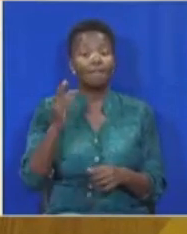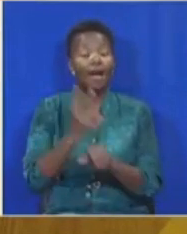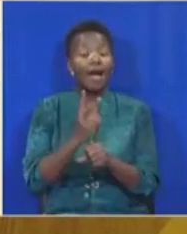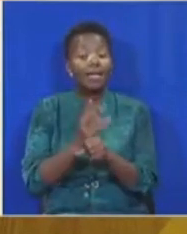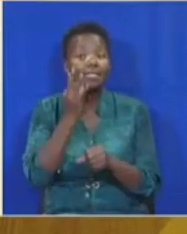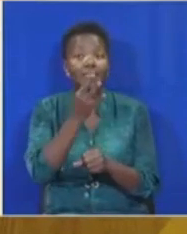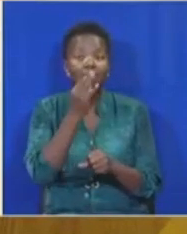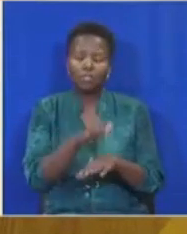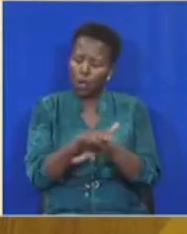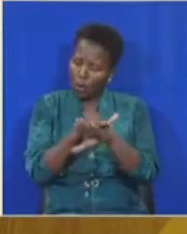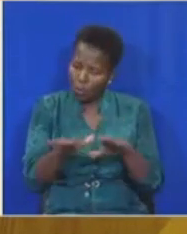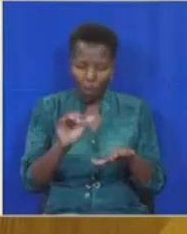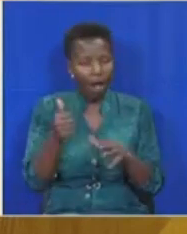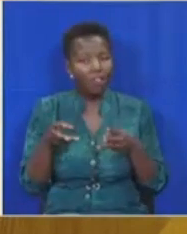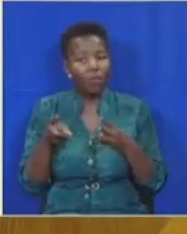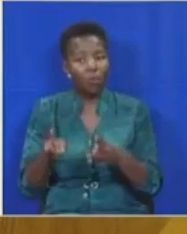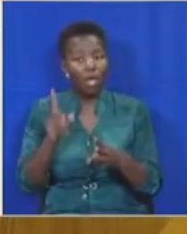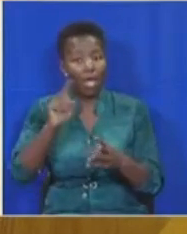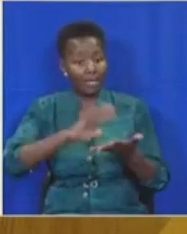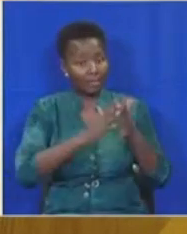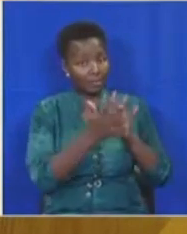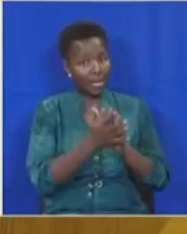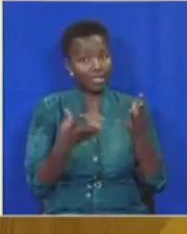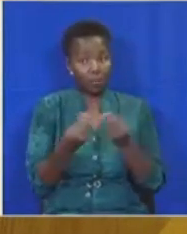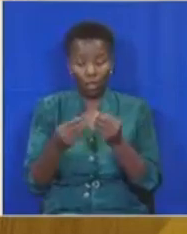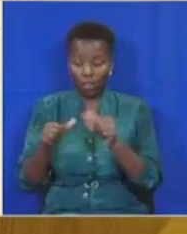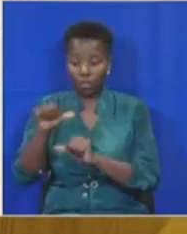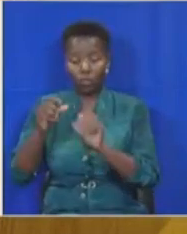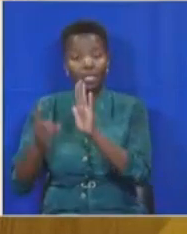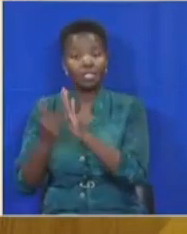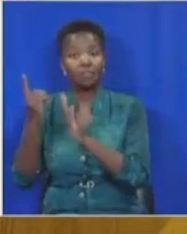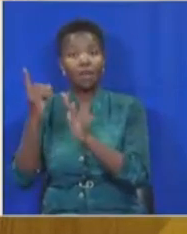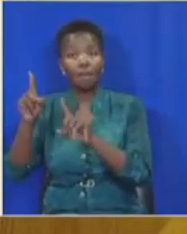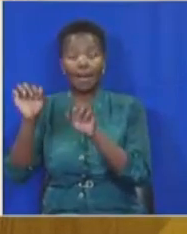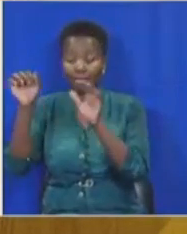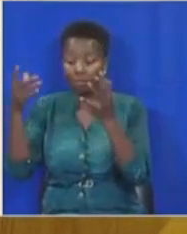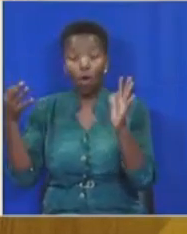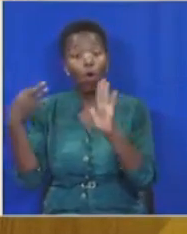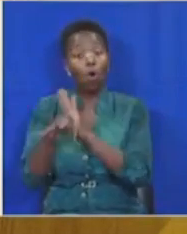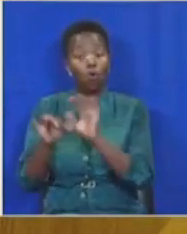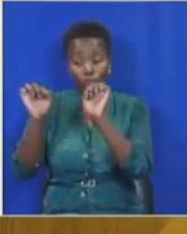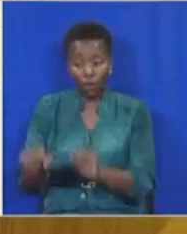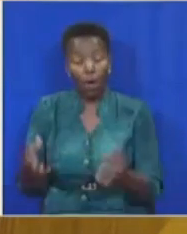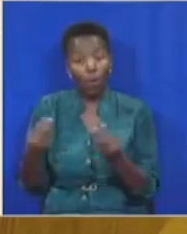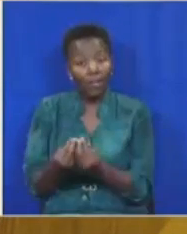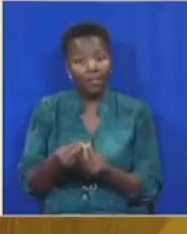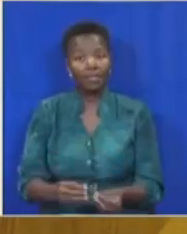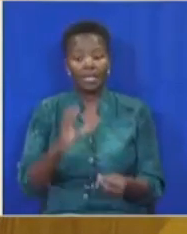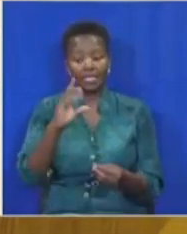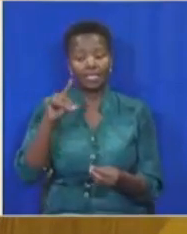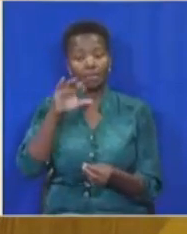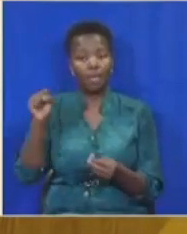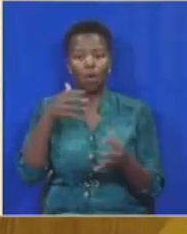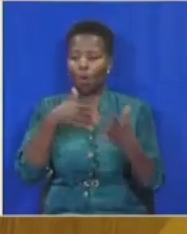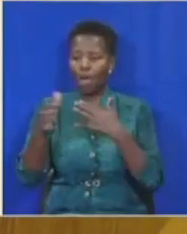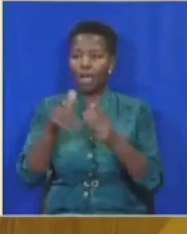under no circumstances should SASSA and Department of Social Development enter into a contract with CPS or anyone that